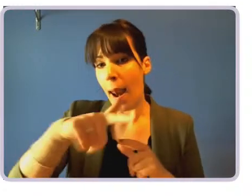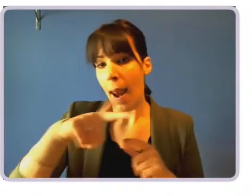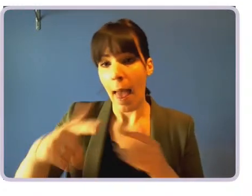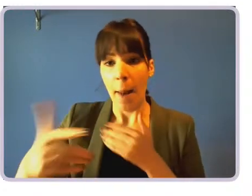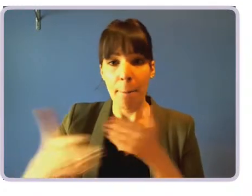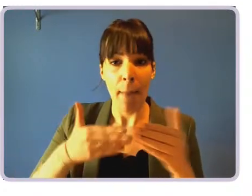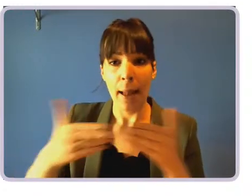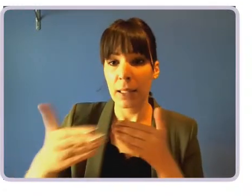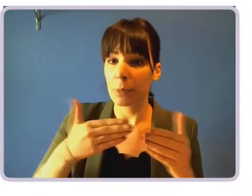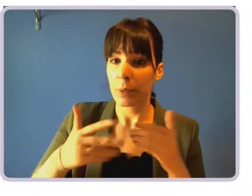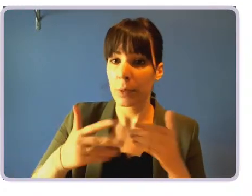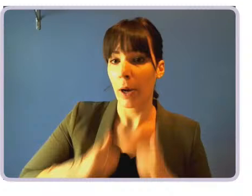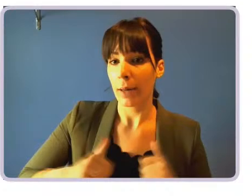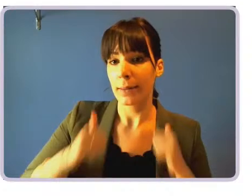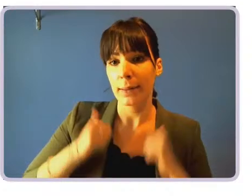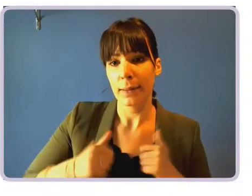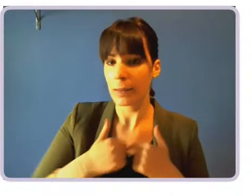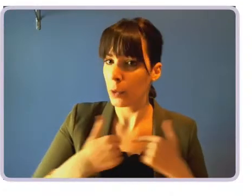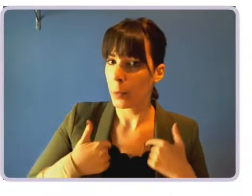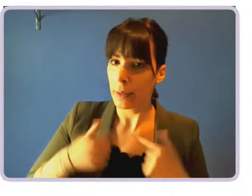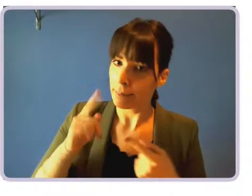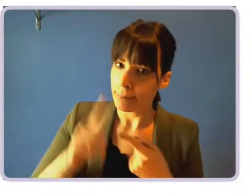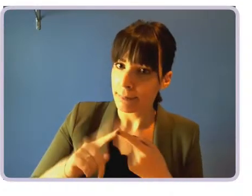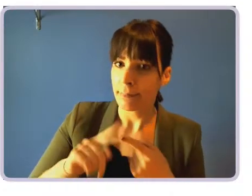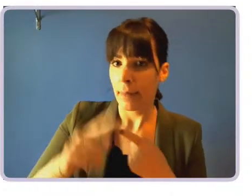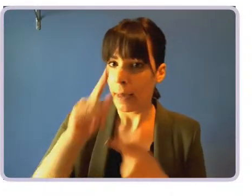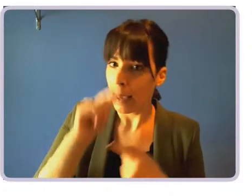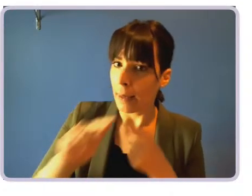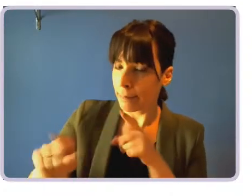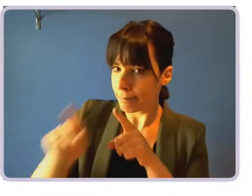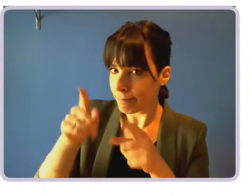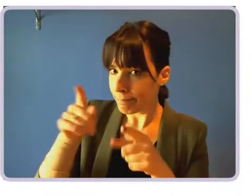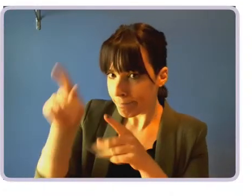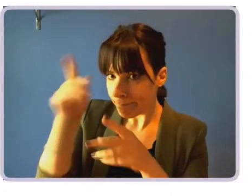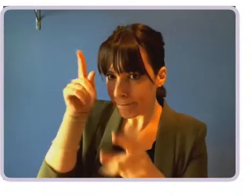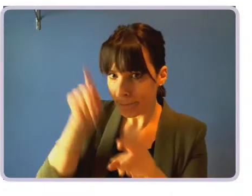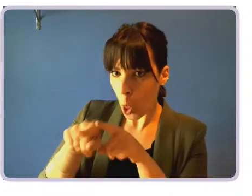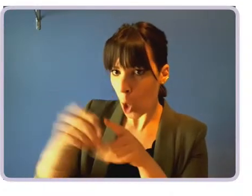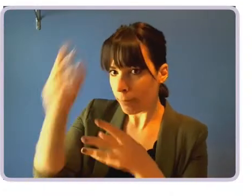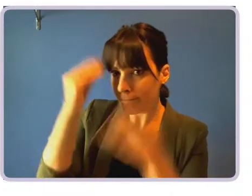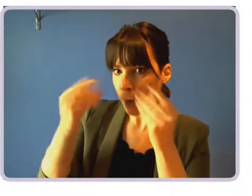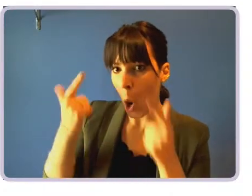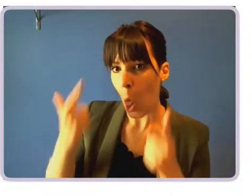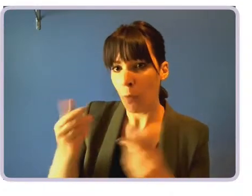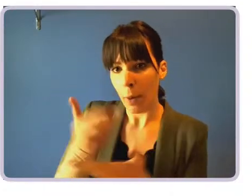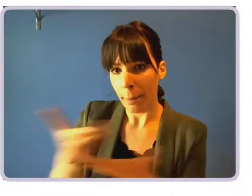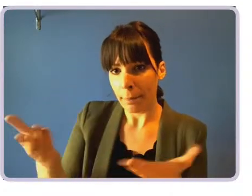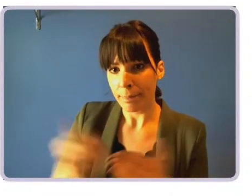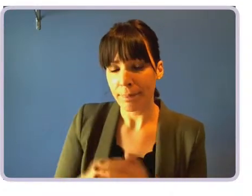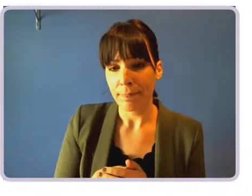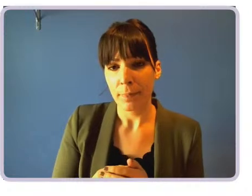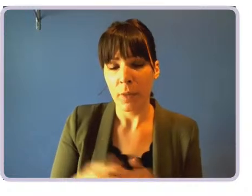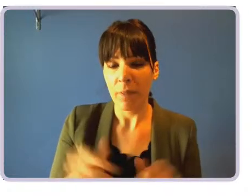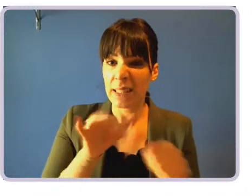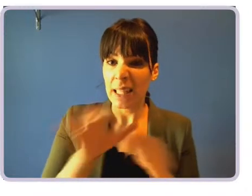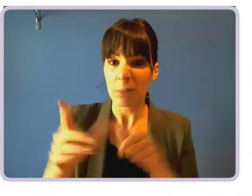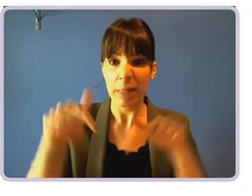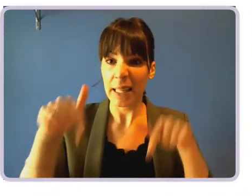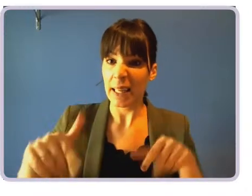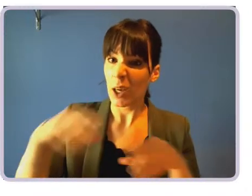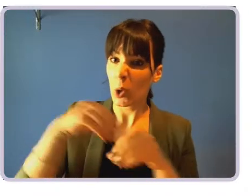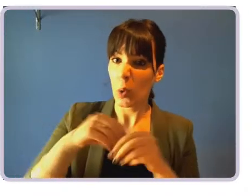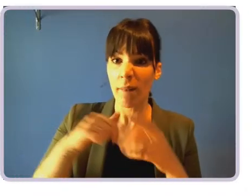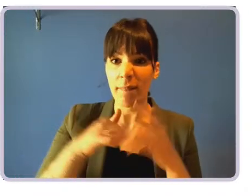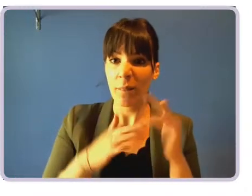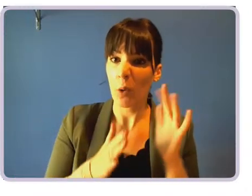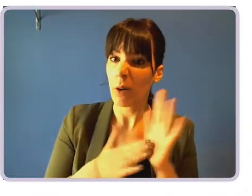from. So it's great to be here today as part of the forum, sharing with you a project CFA is working